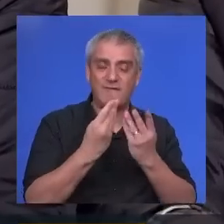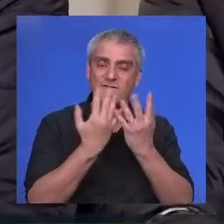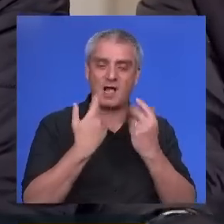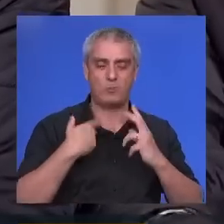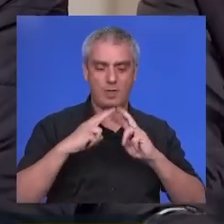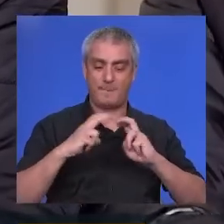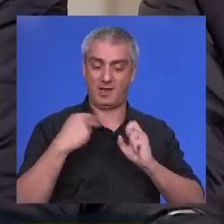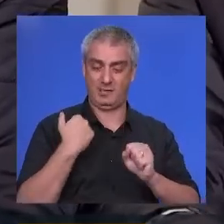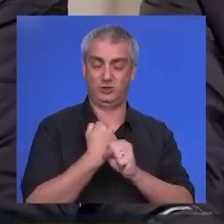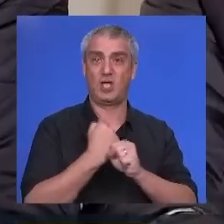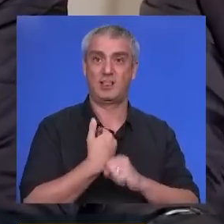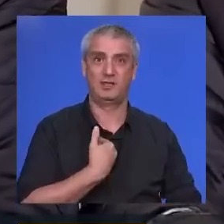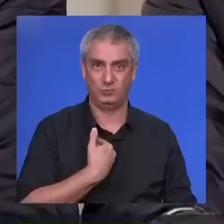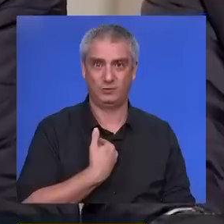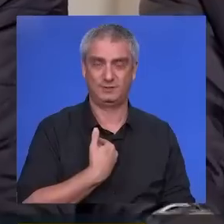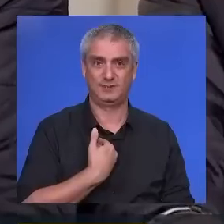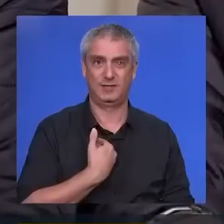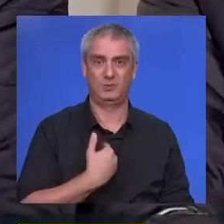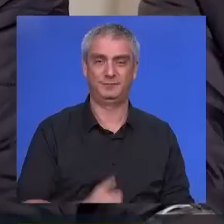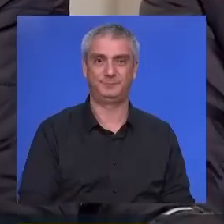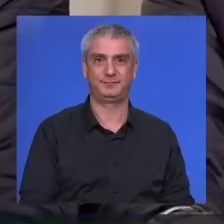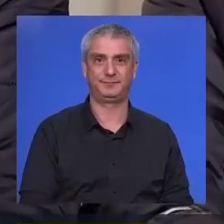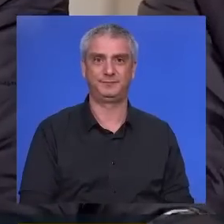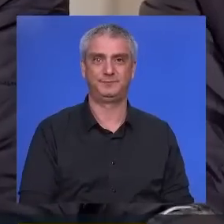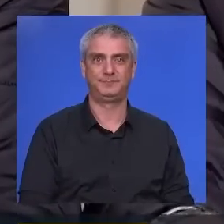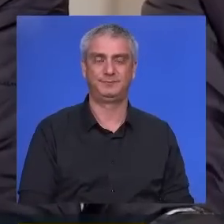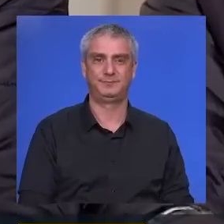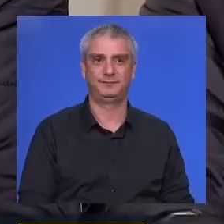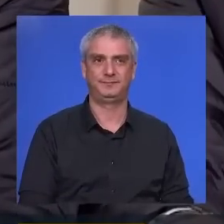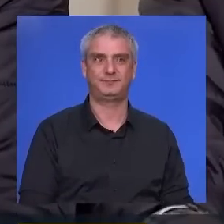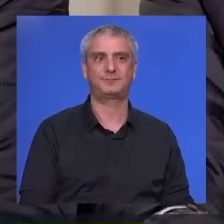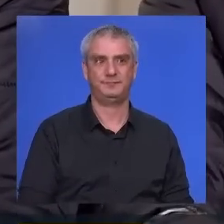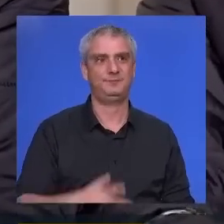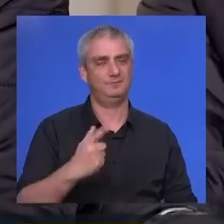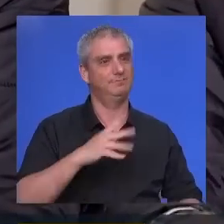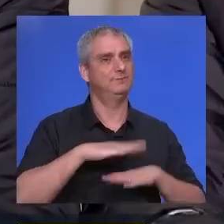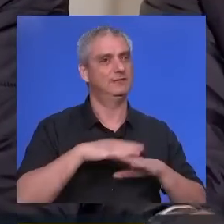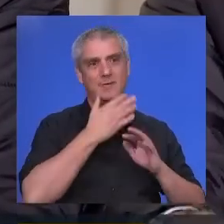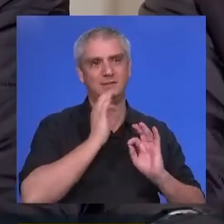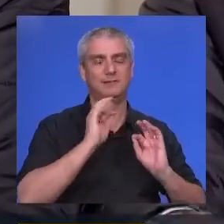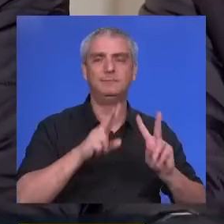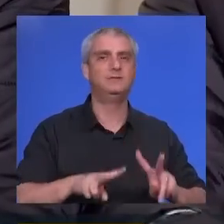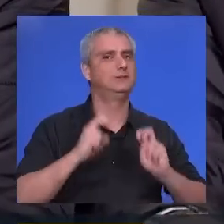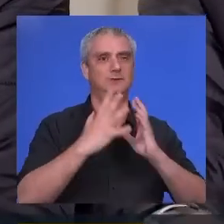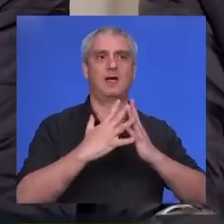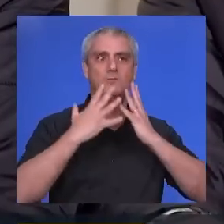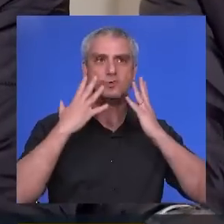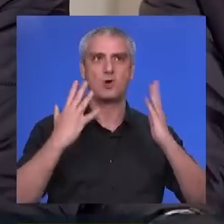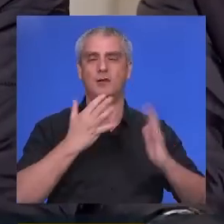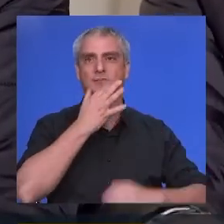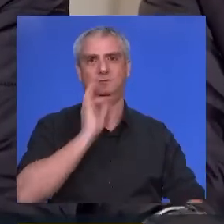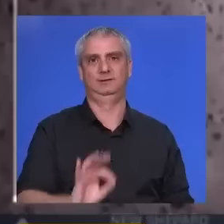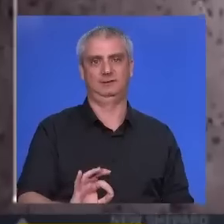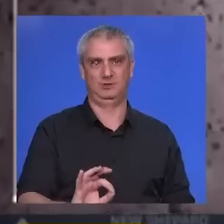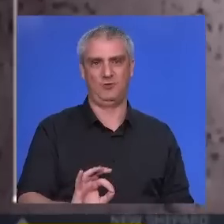quality and quantity of research we did, this was a serious mission with serious opportunities and